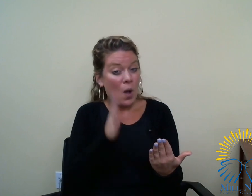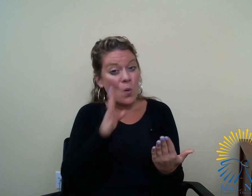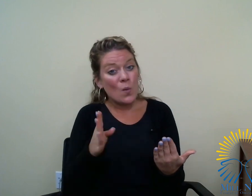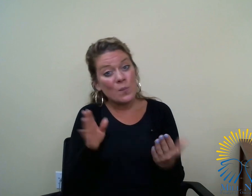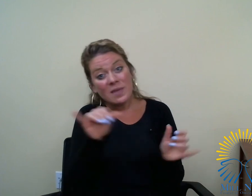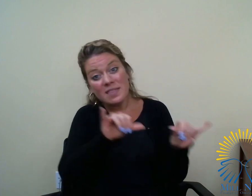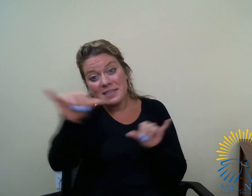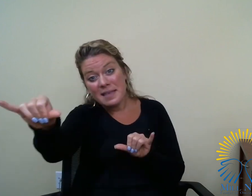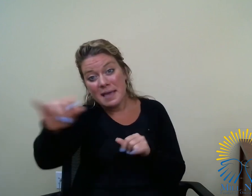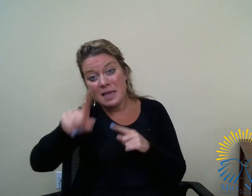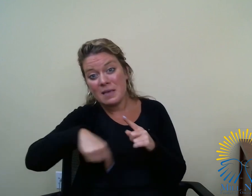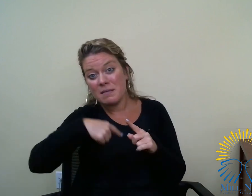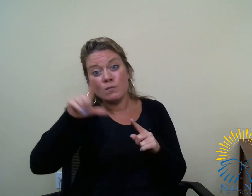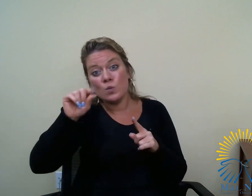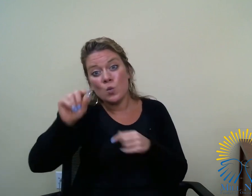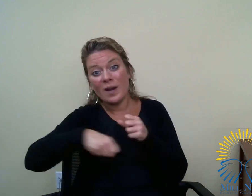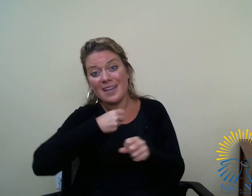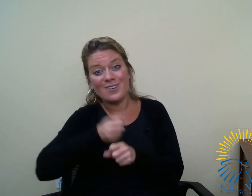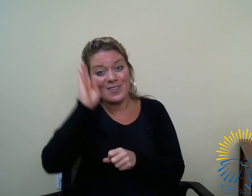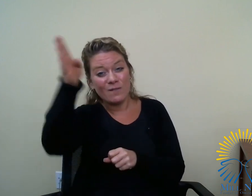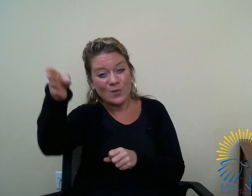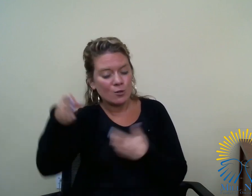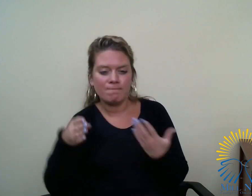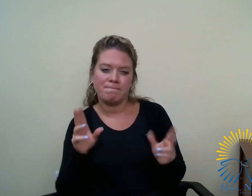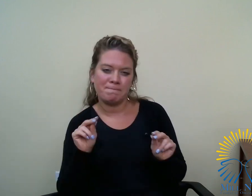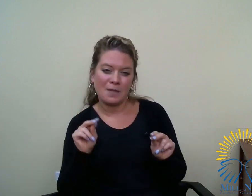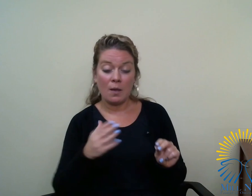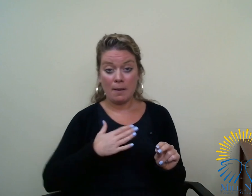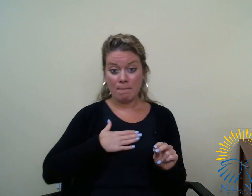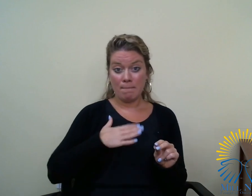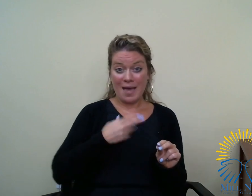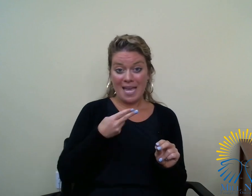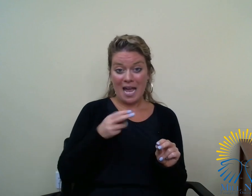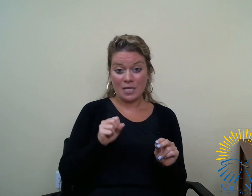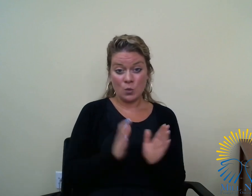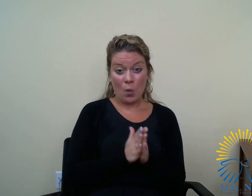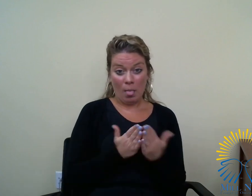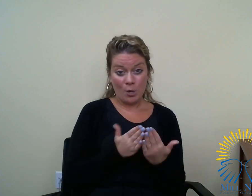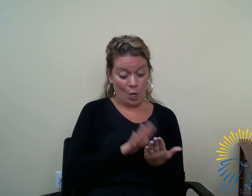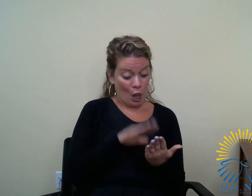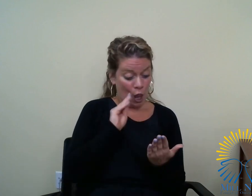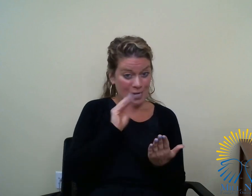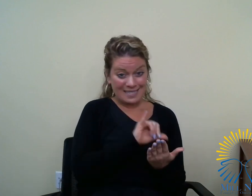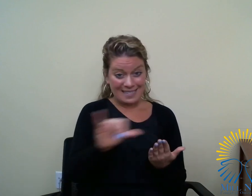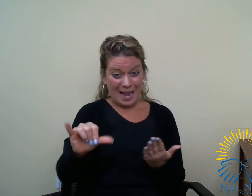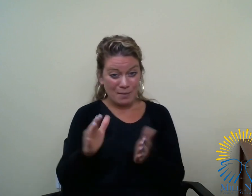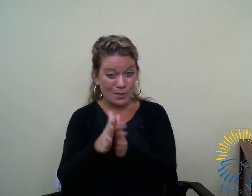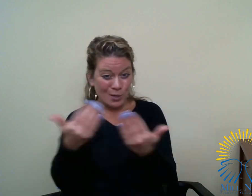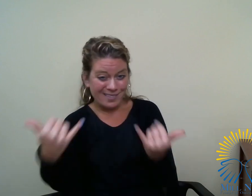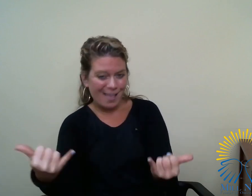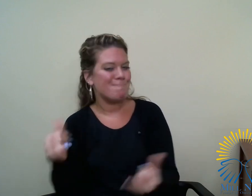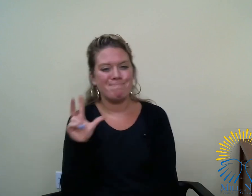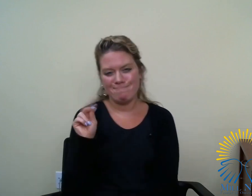your kids are going to learn like 20 years from now. Maybe the stuff that I learned in high school is not the stuff that you're learning in high school, because